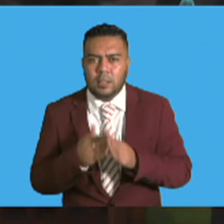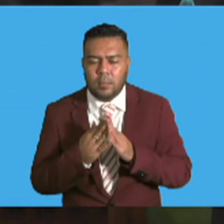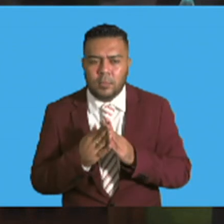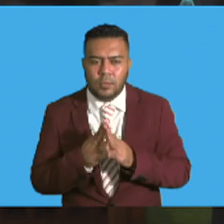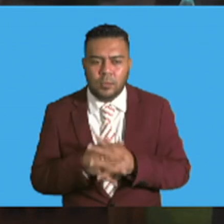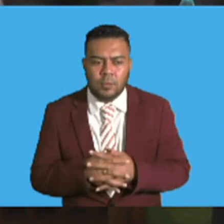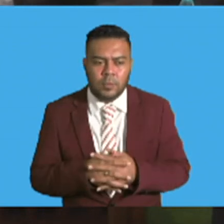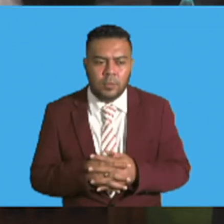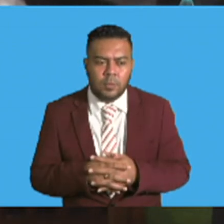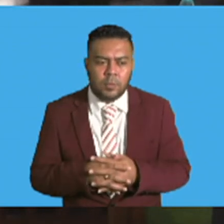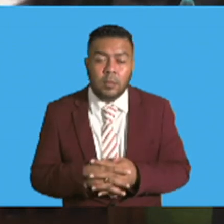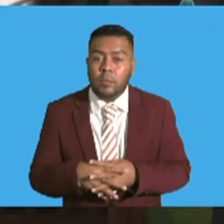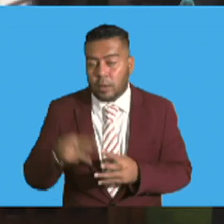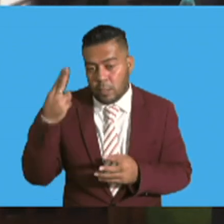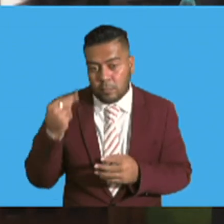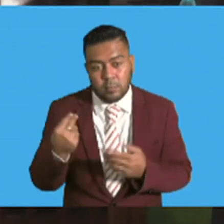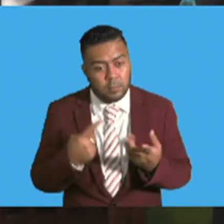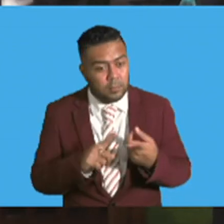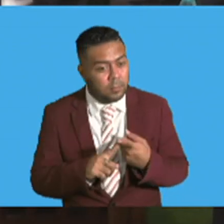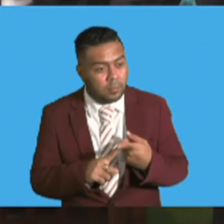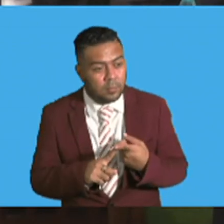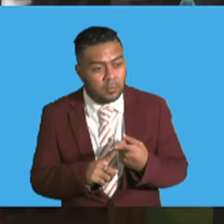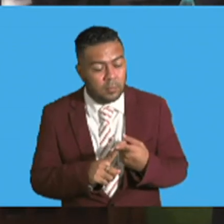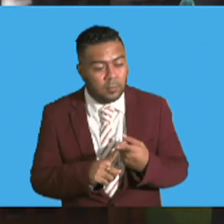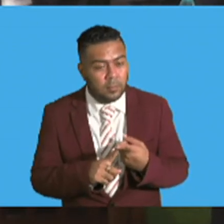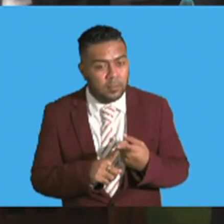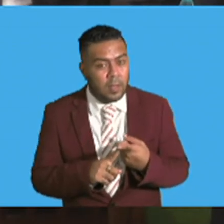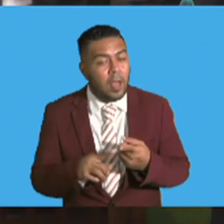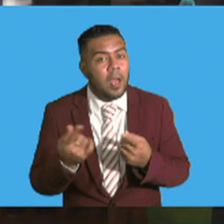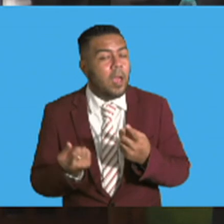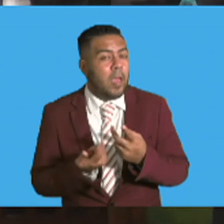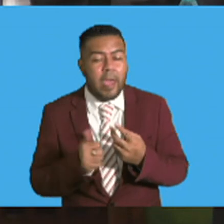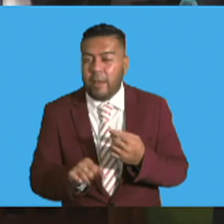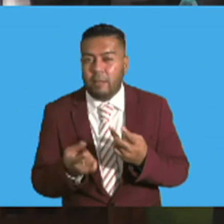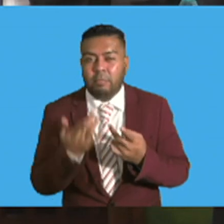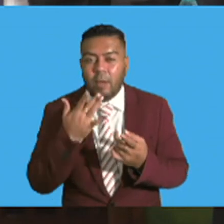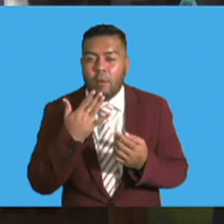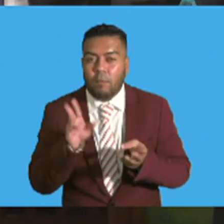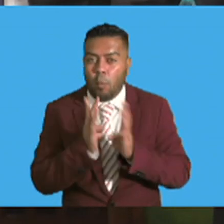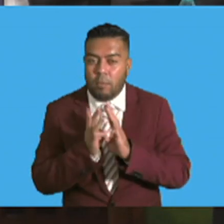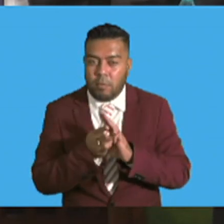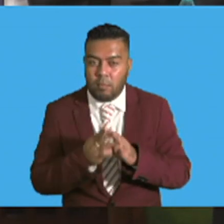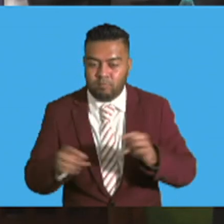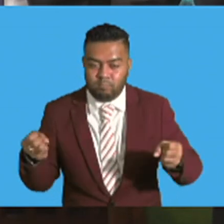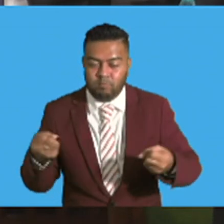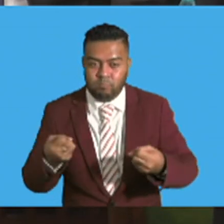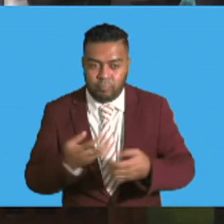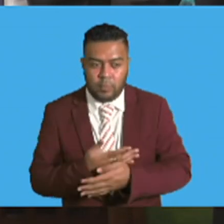well established in terms of dealing with any adverse weather conditions, which would have a devastating effect